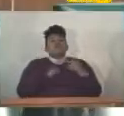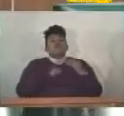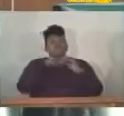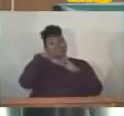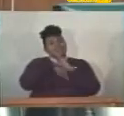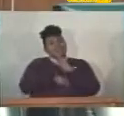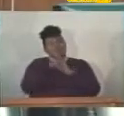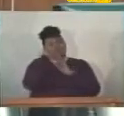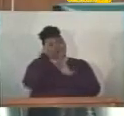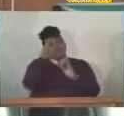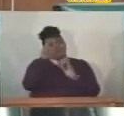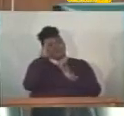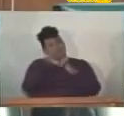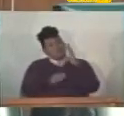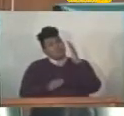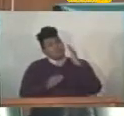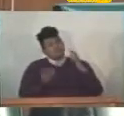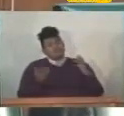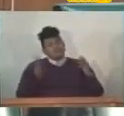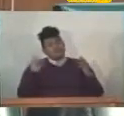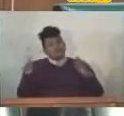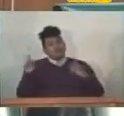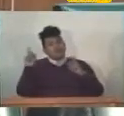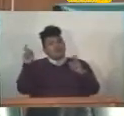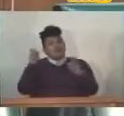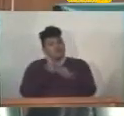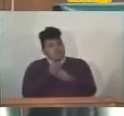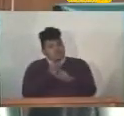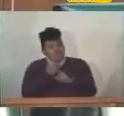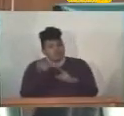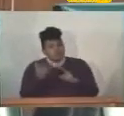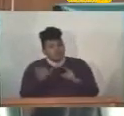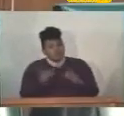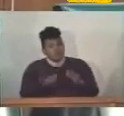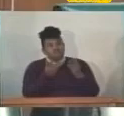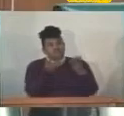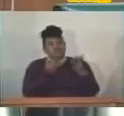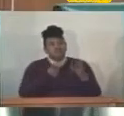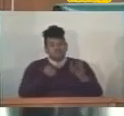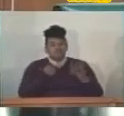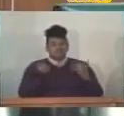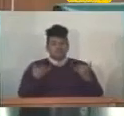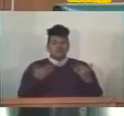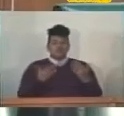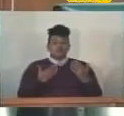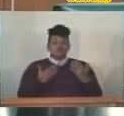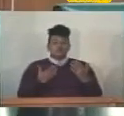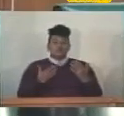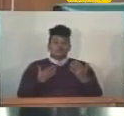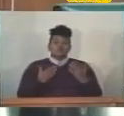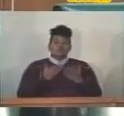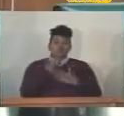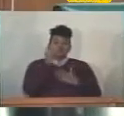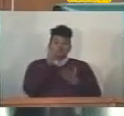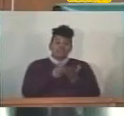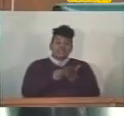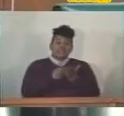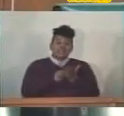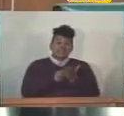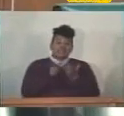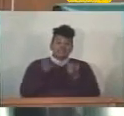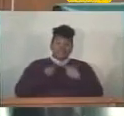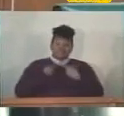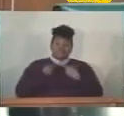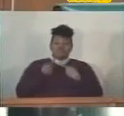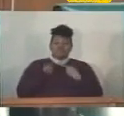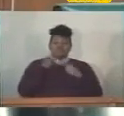deeply honored and humbled by the award that is being bestowed on me by the Gleaner in